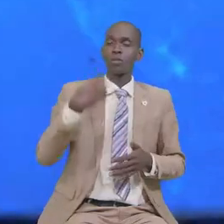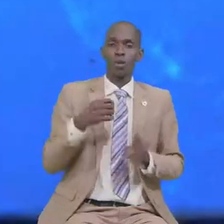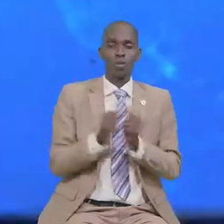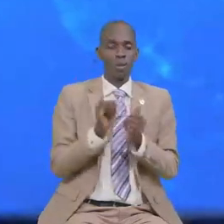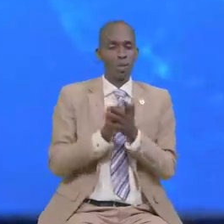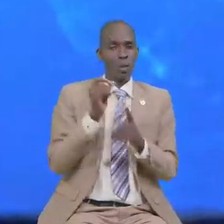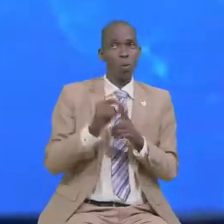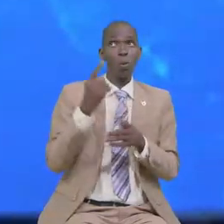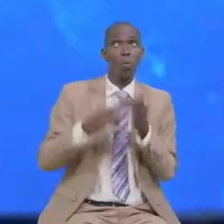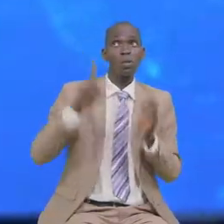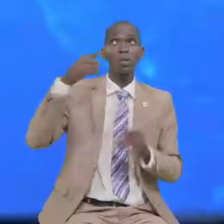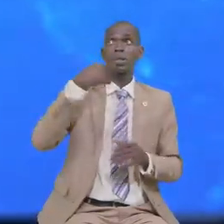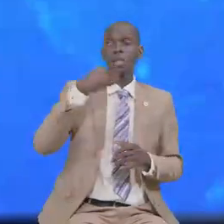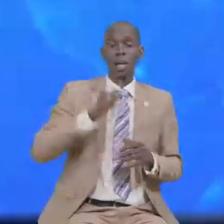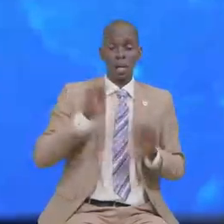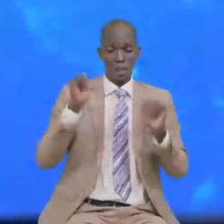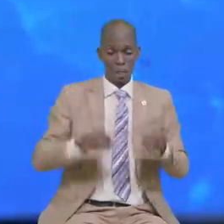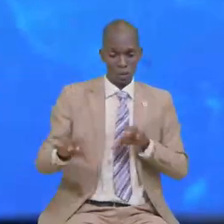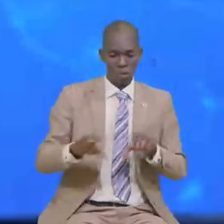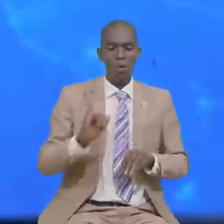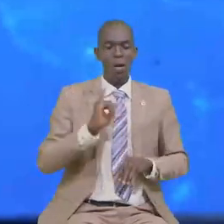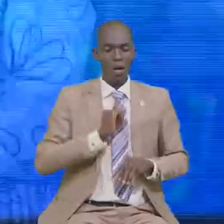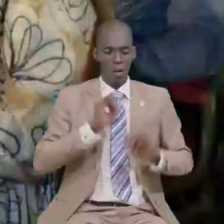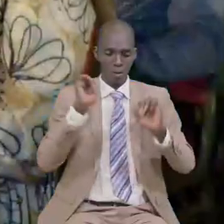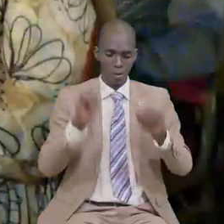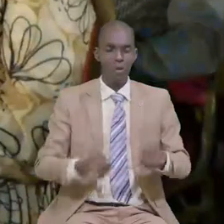I can do, I can do.